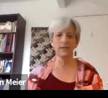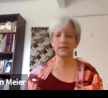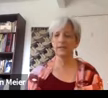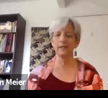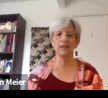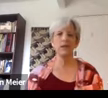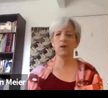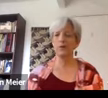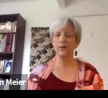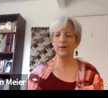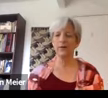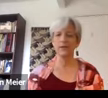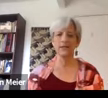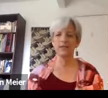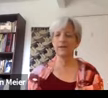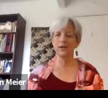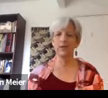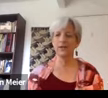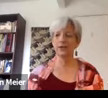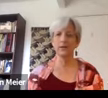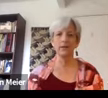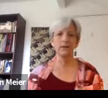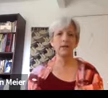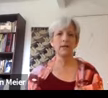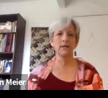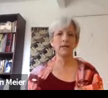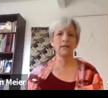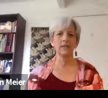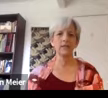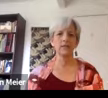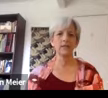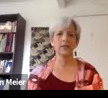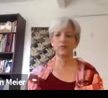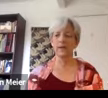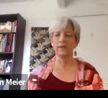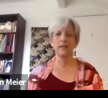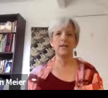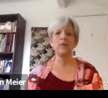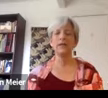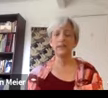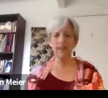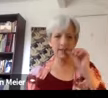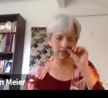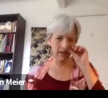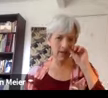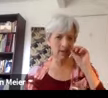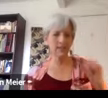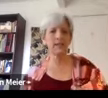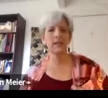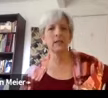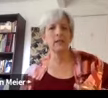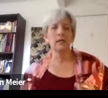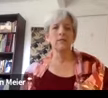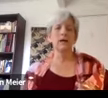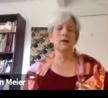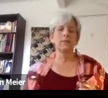us impressionistically thought we knew, which is that it's a very gendered concept and is used in gender ways. We did find some very